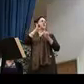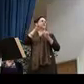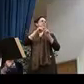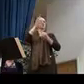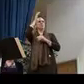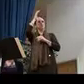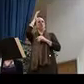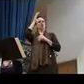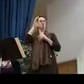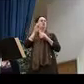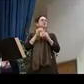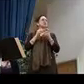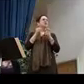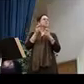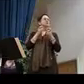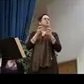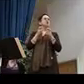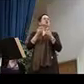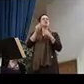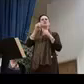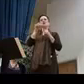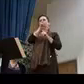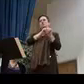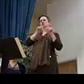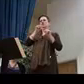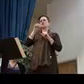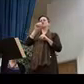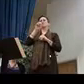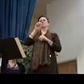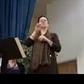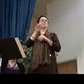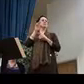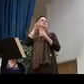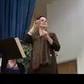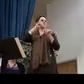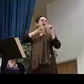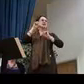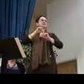Associate of Applied Science, CIT Web Design.